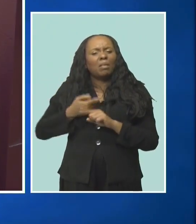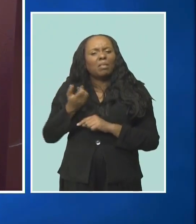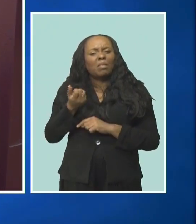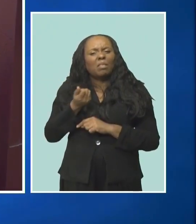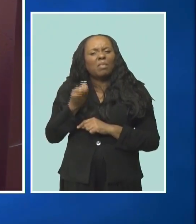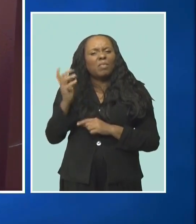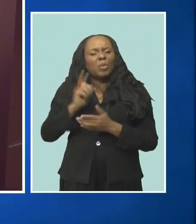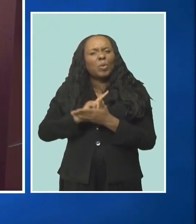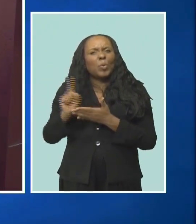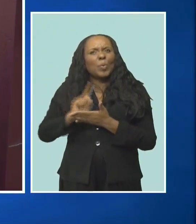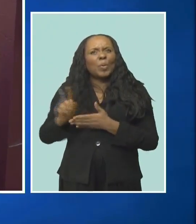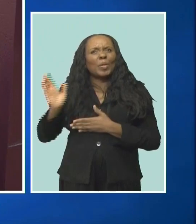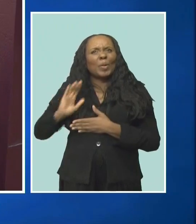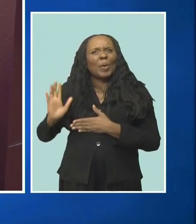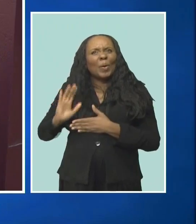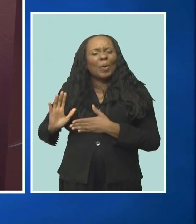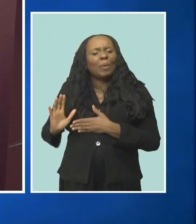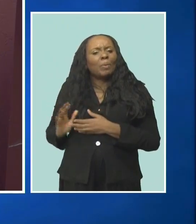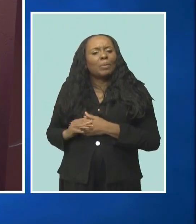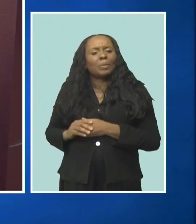time, a little boy